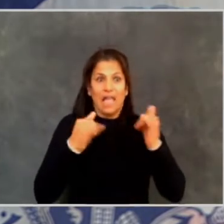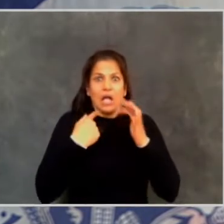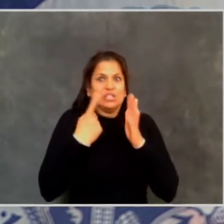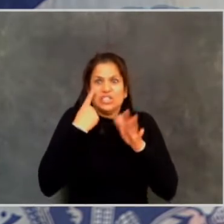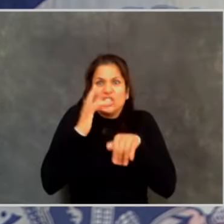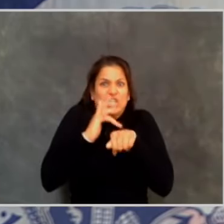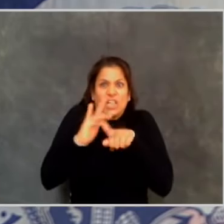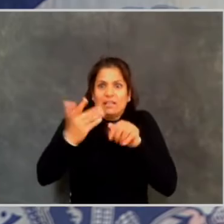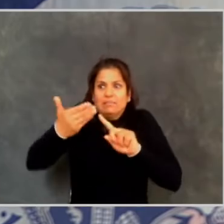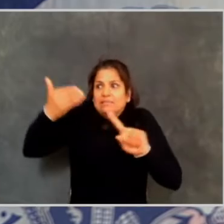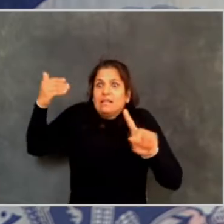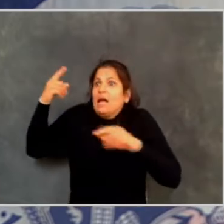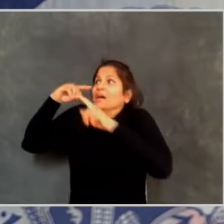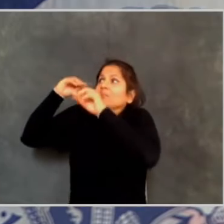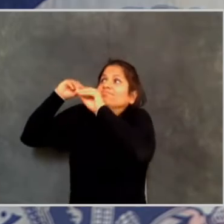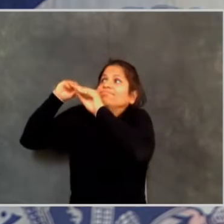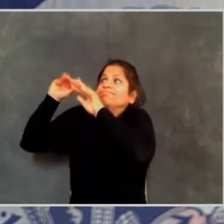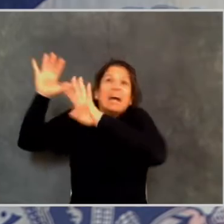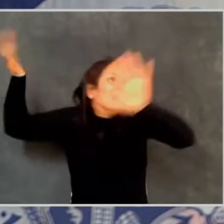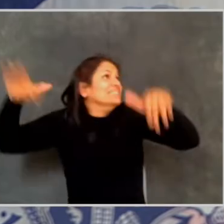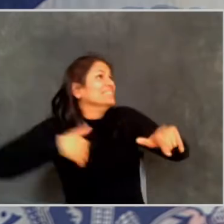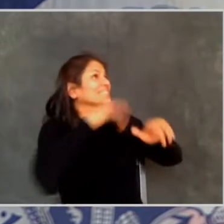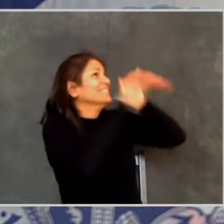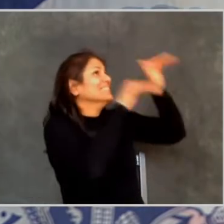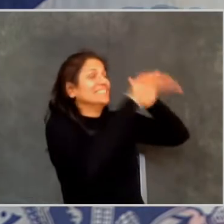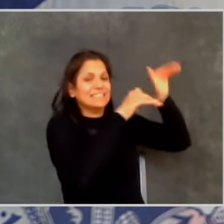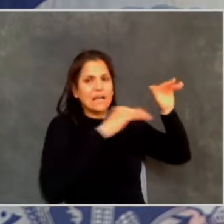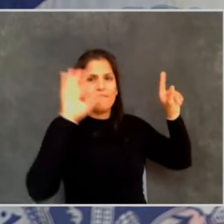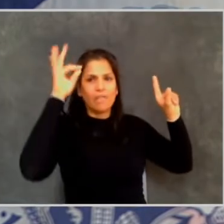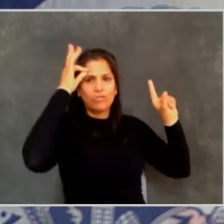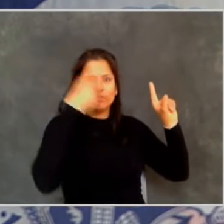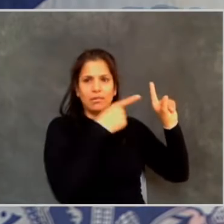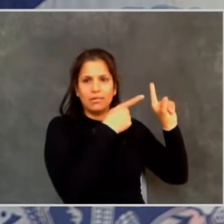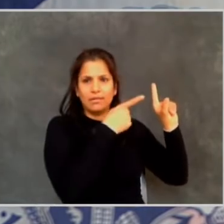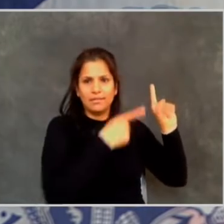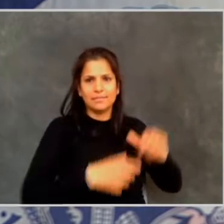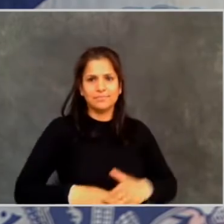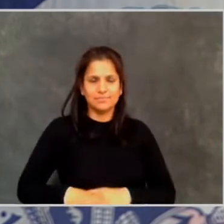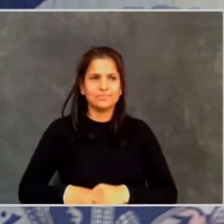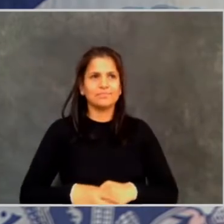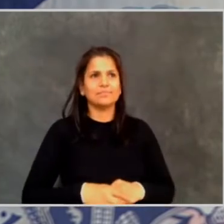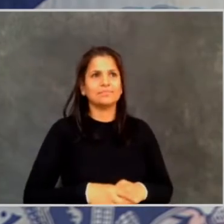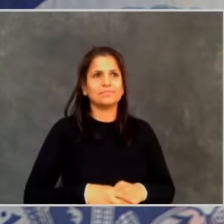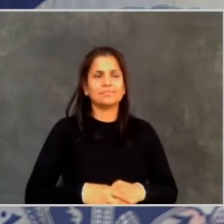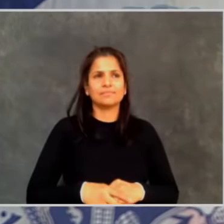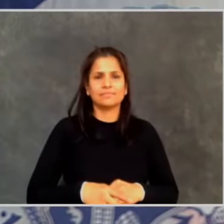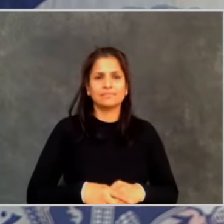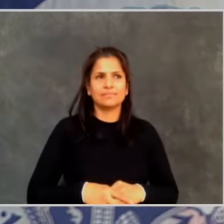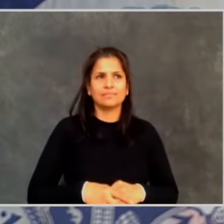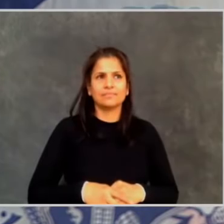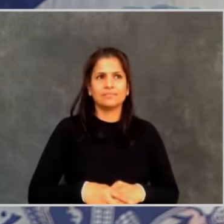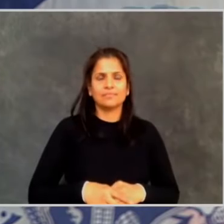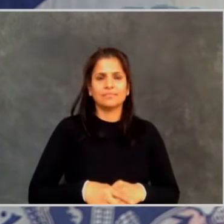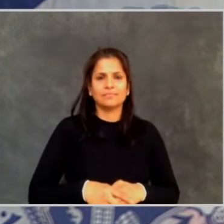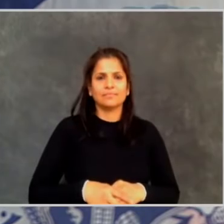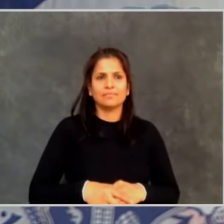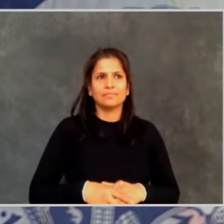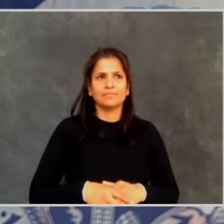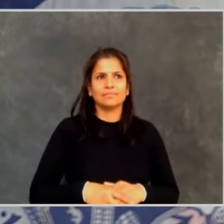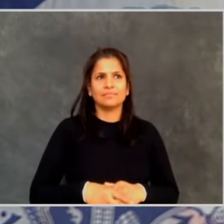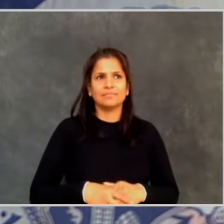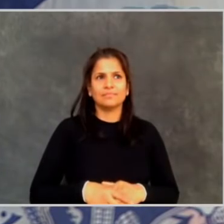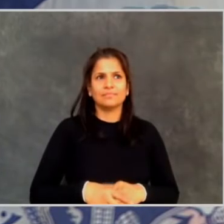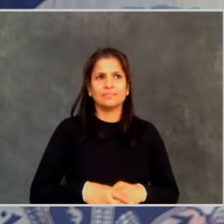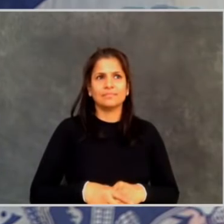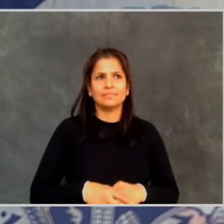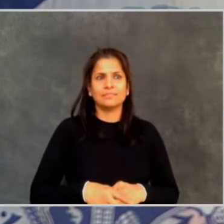clear the health department's been doing this nonstop, that the education about how to handle this virus, how to protect yourself and your family